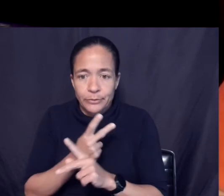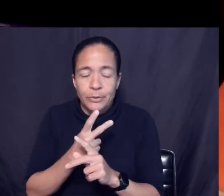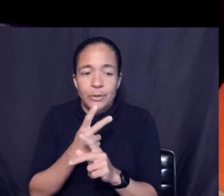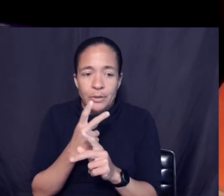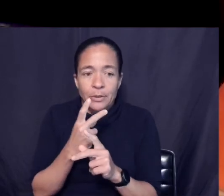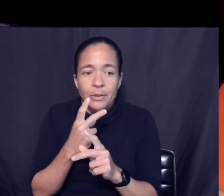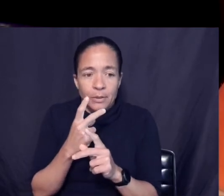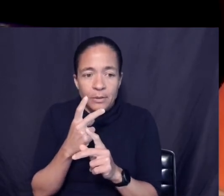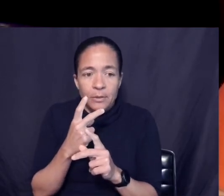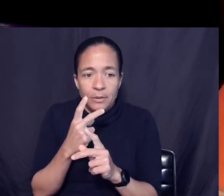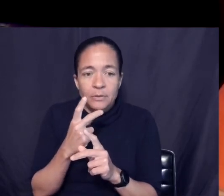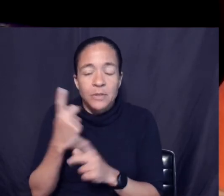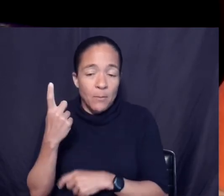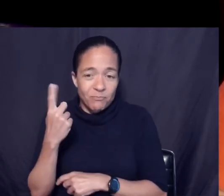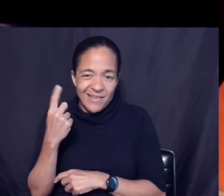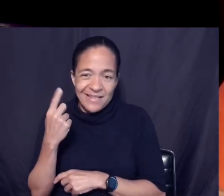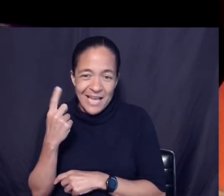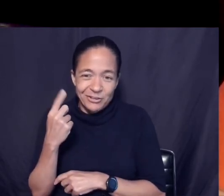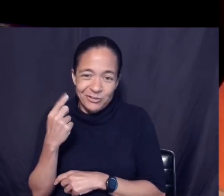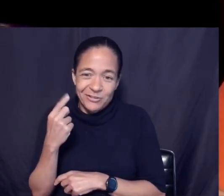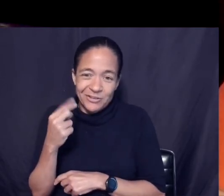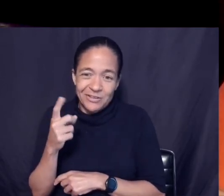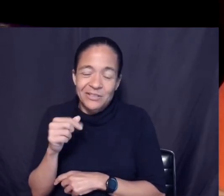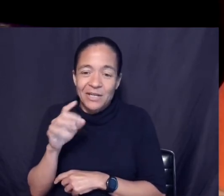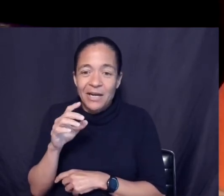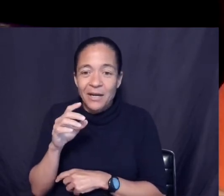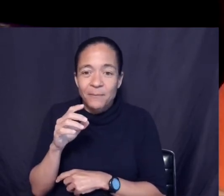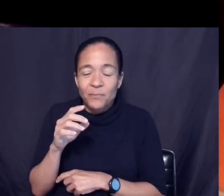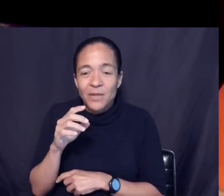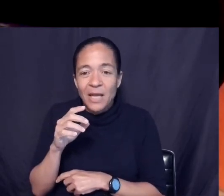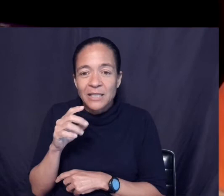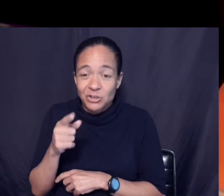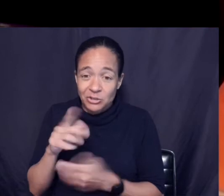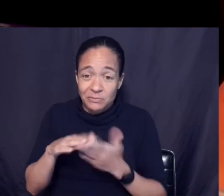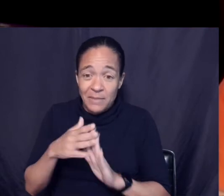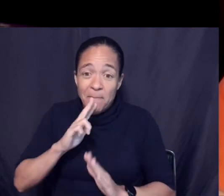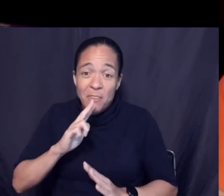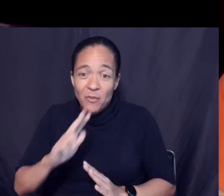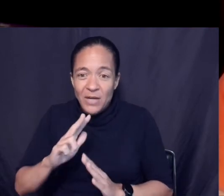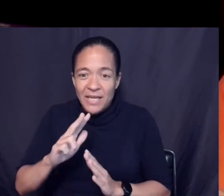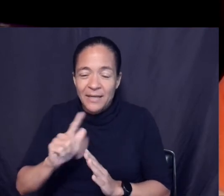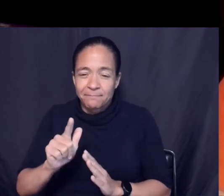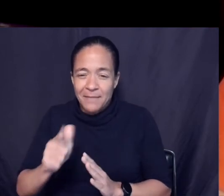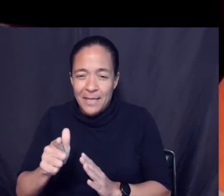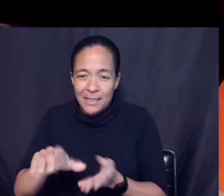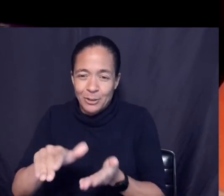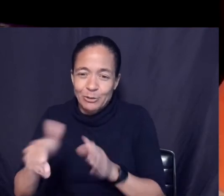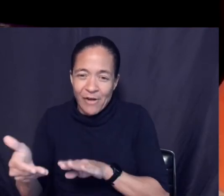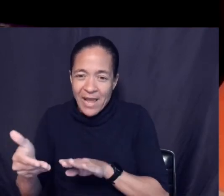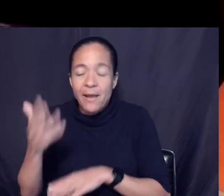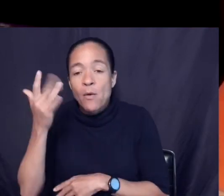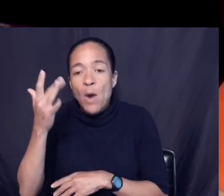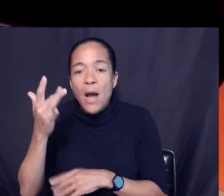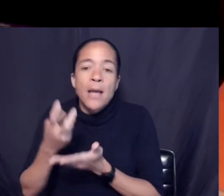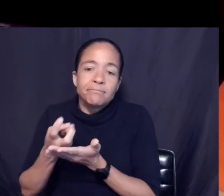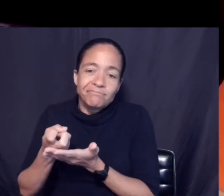we actually lost her last year, just after her 3rd birthday, due to